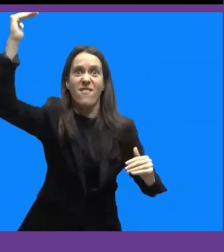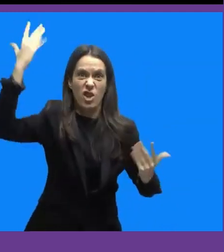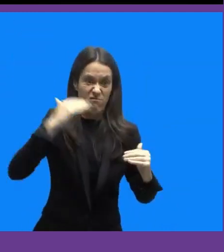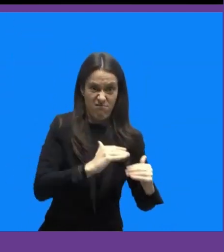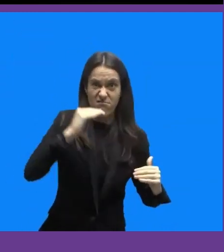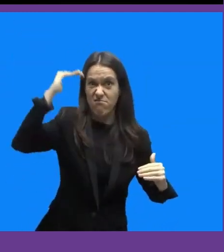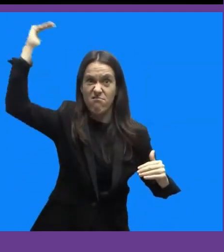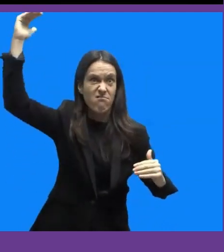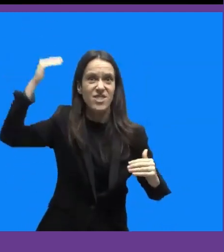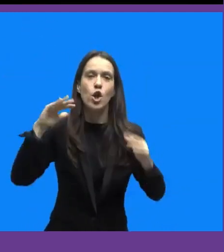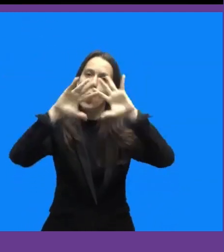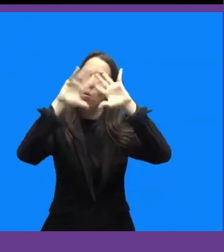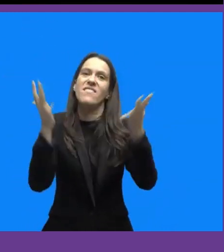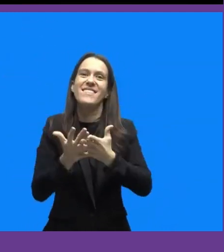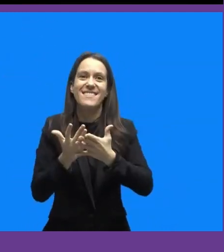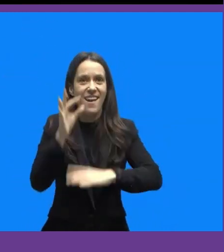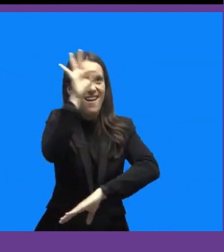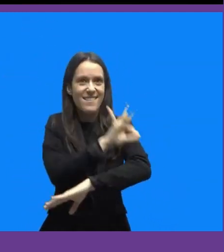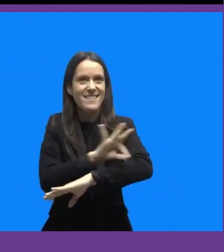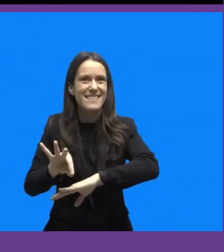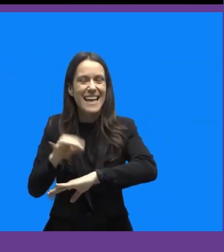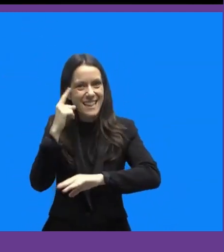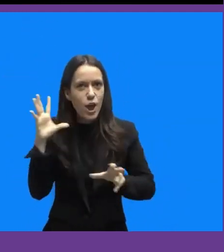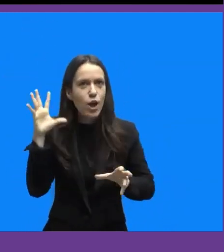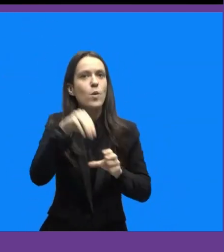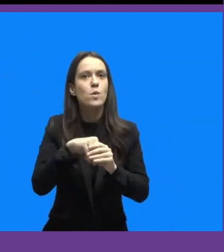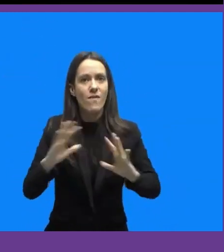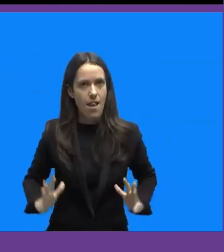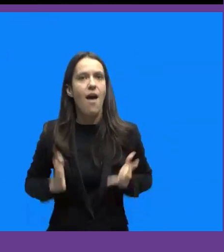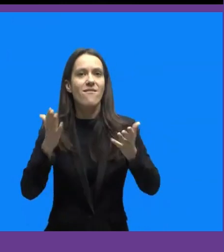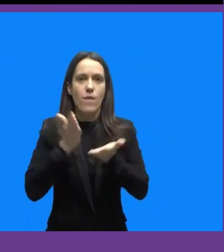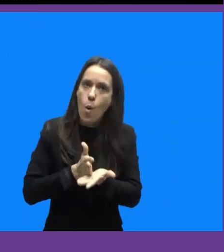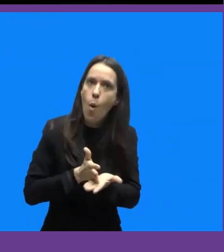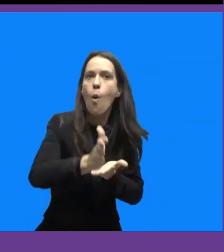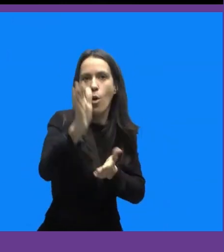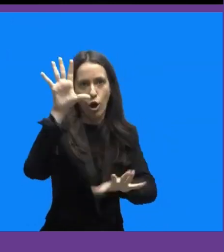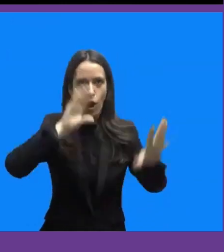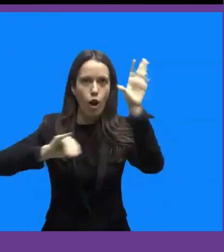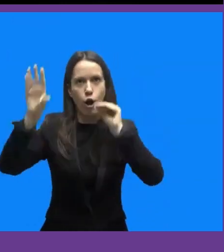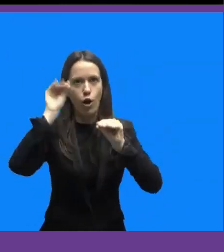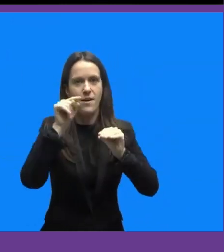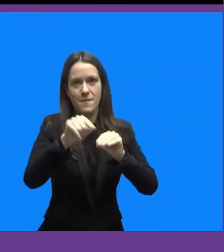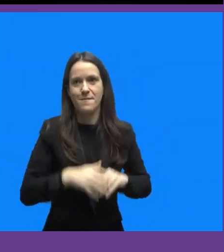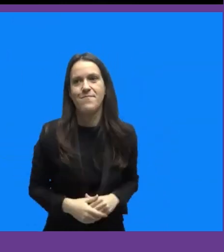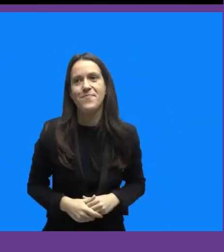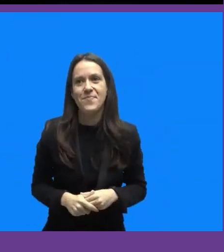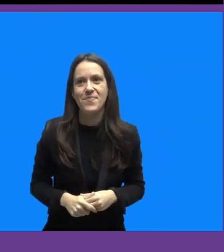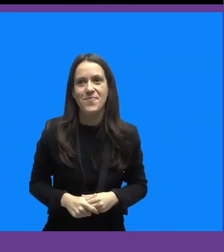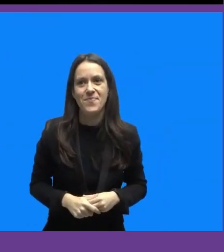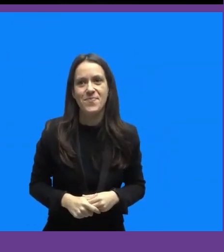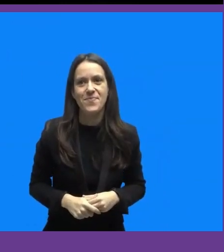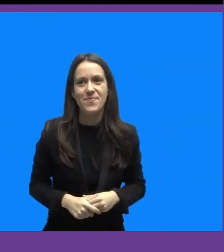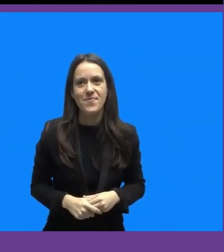and concept of diversity, inclusion, right at primary level and working through the levels. But that was experience